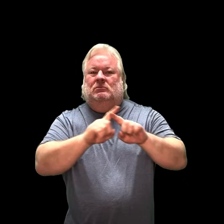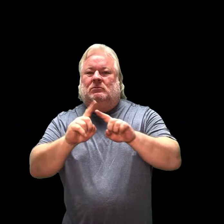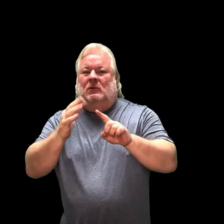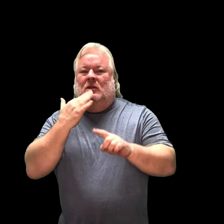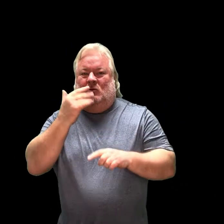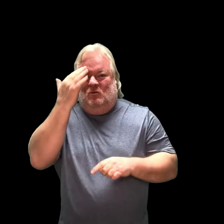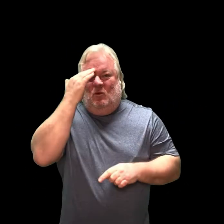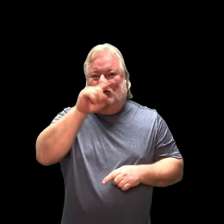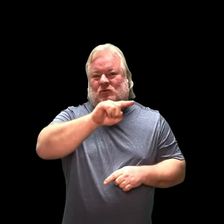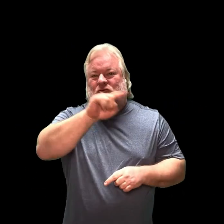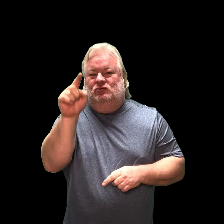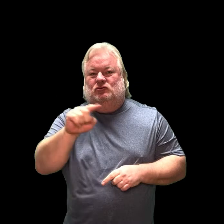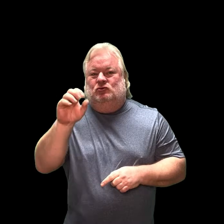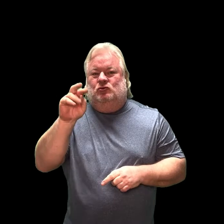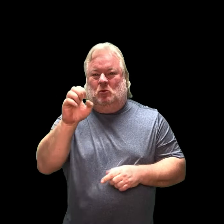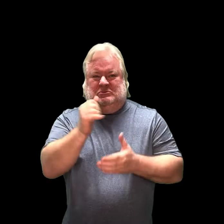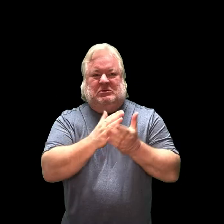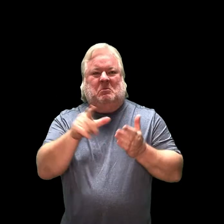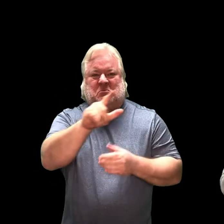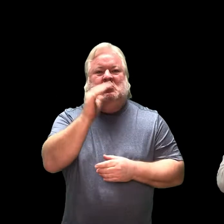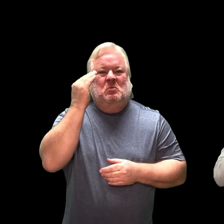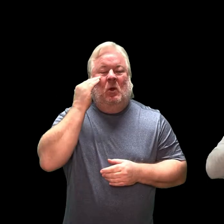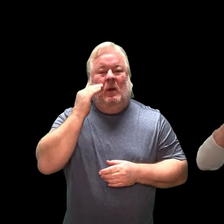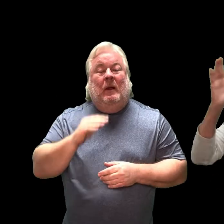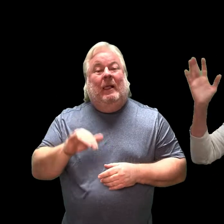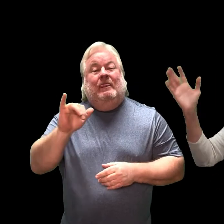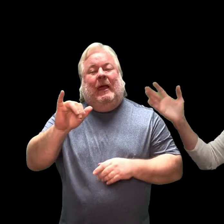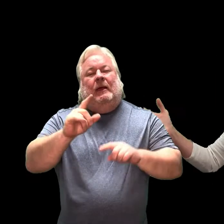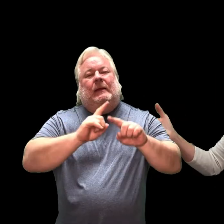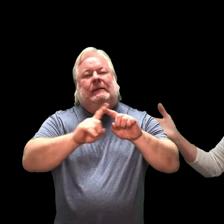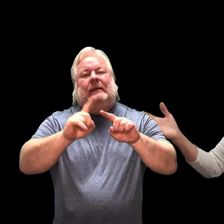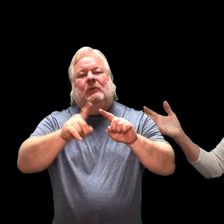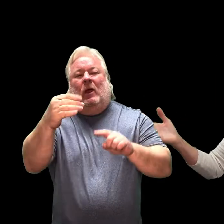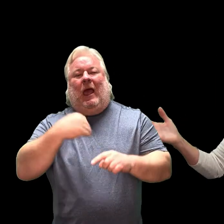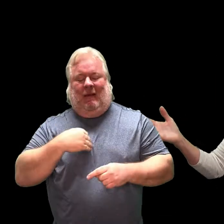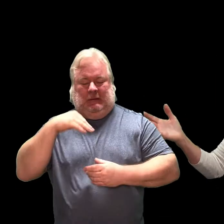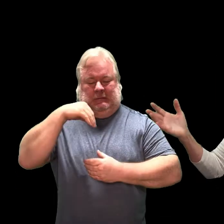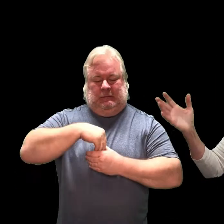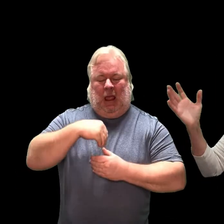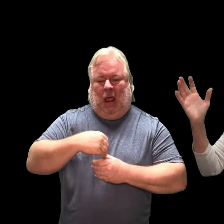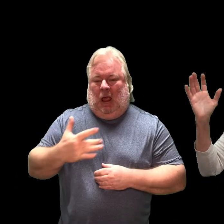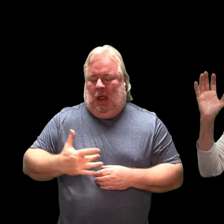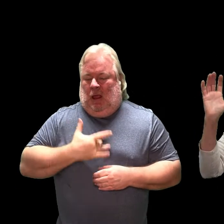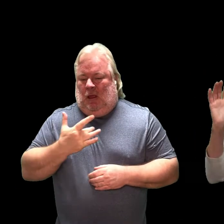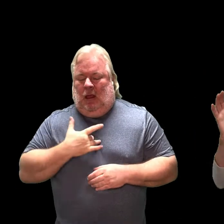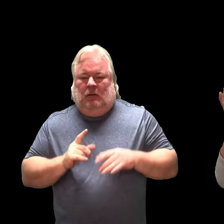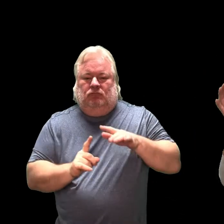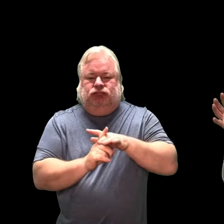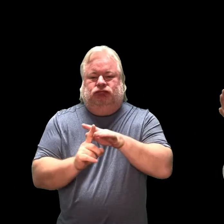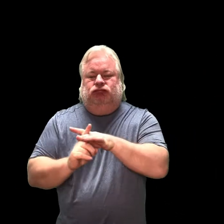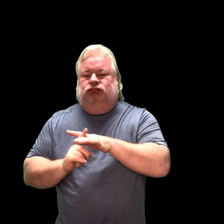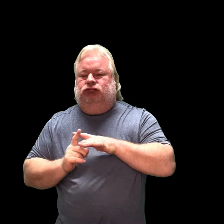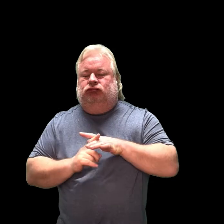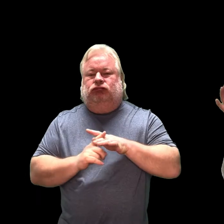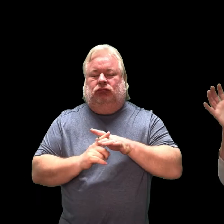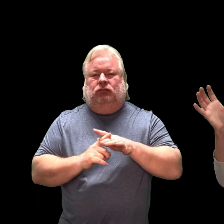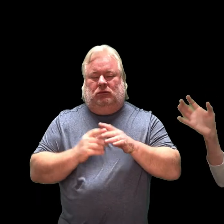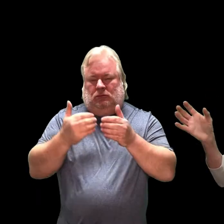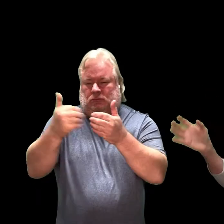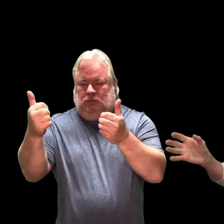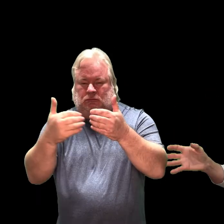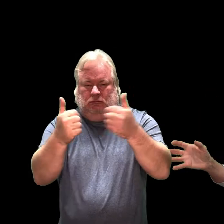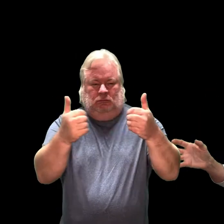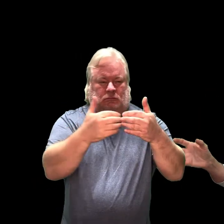zones, but what they are is they take all of our different emotions and they put them pretty much in